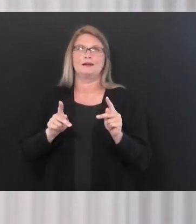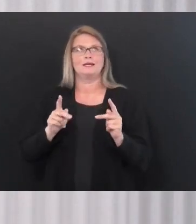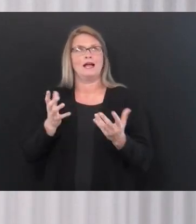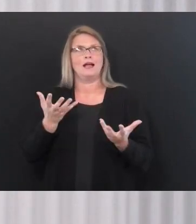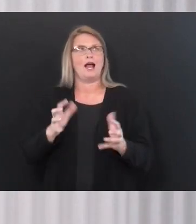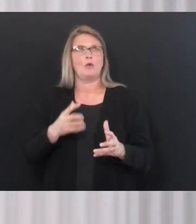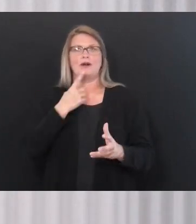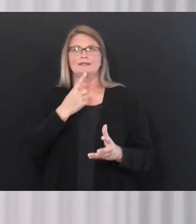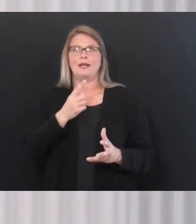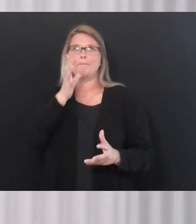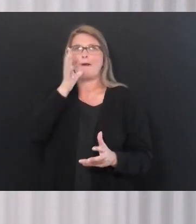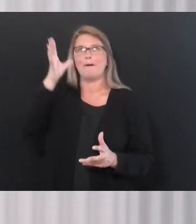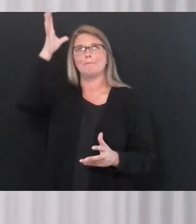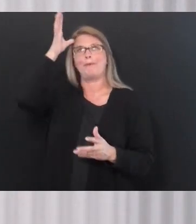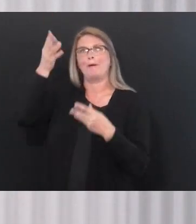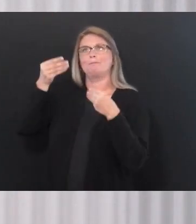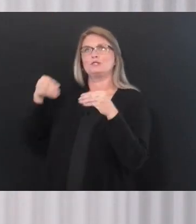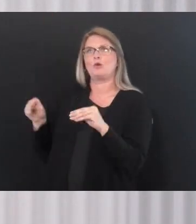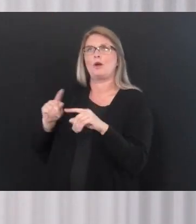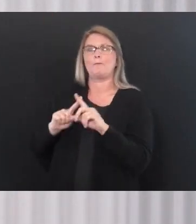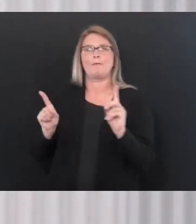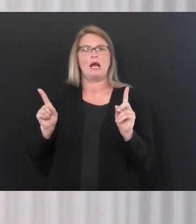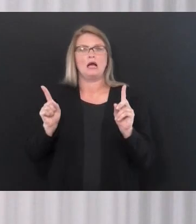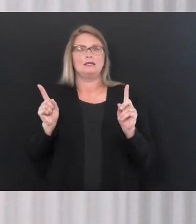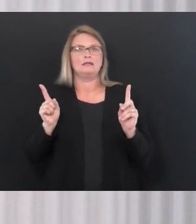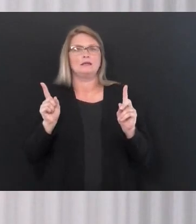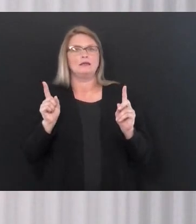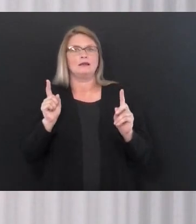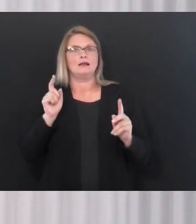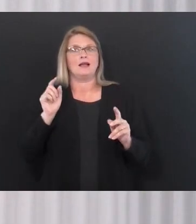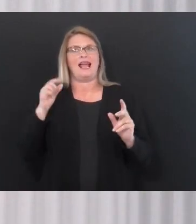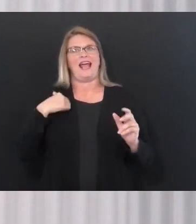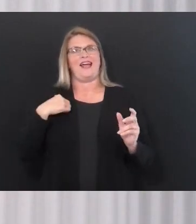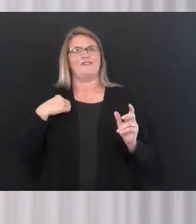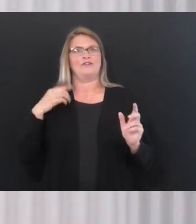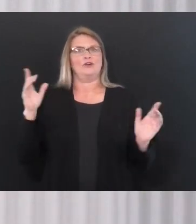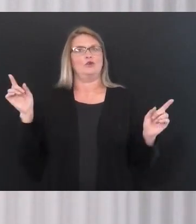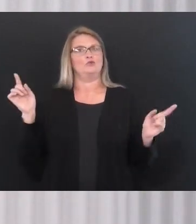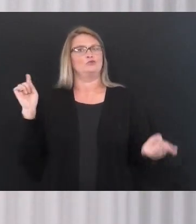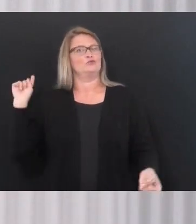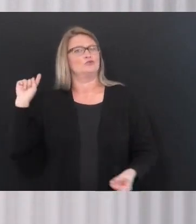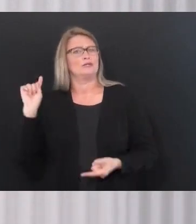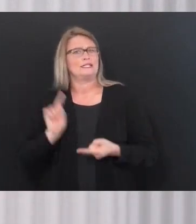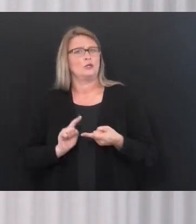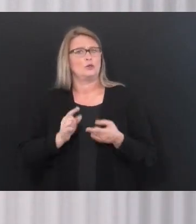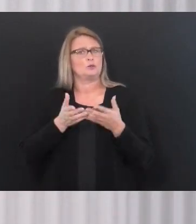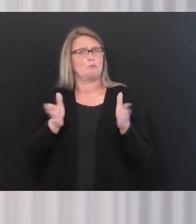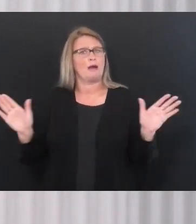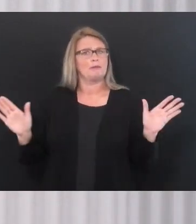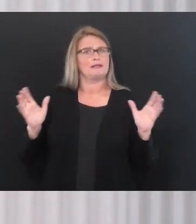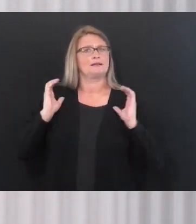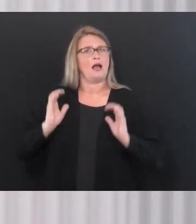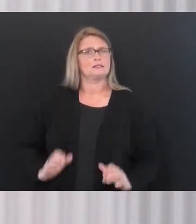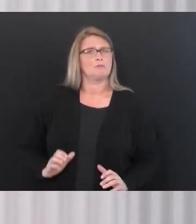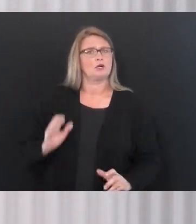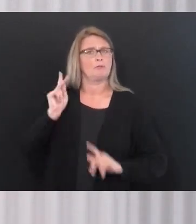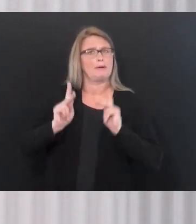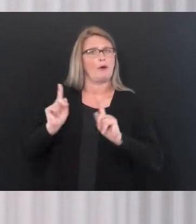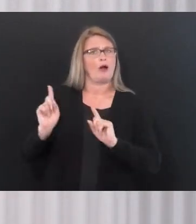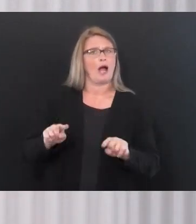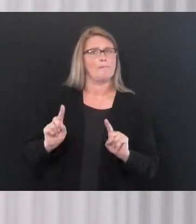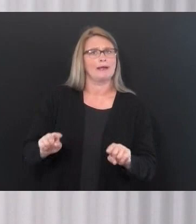pops, but that's what we're talking about, that don't have a lot of public interaction, that may have small customer bases, but